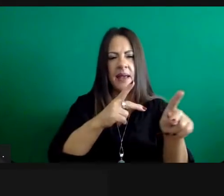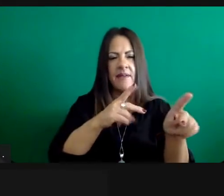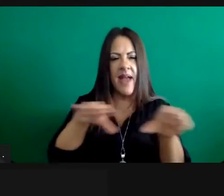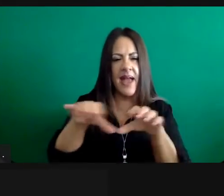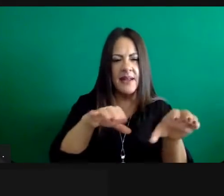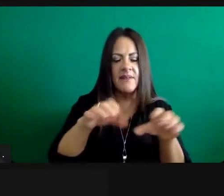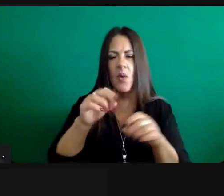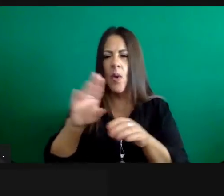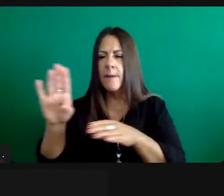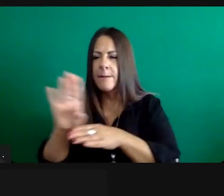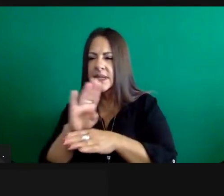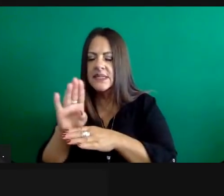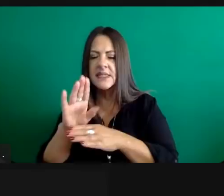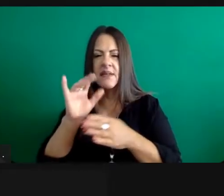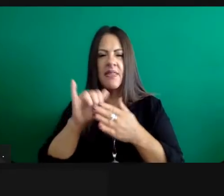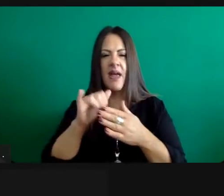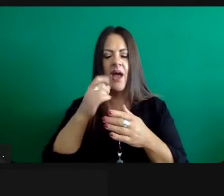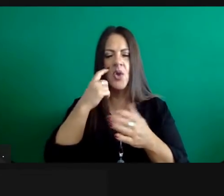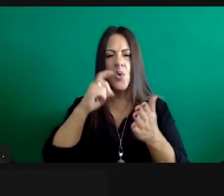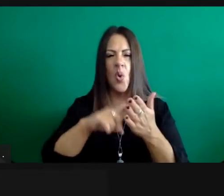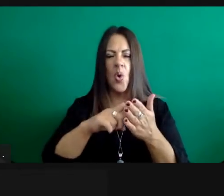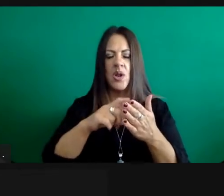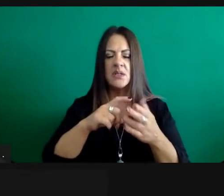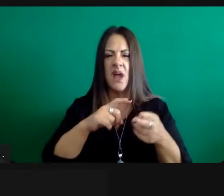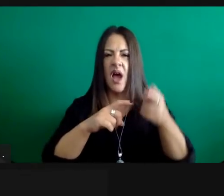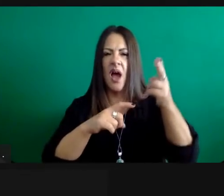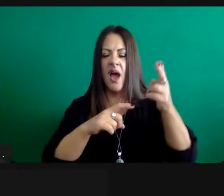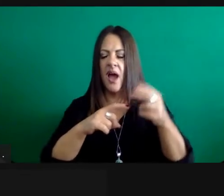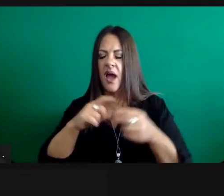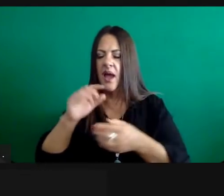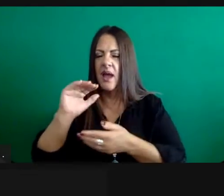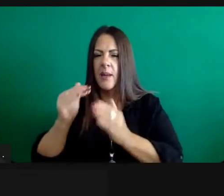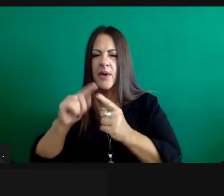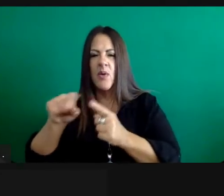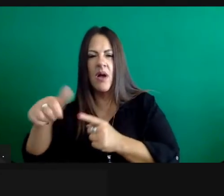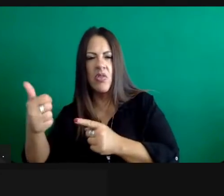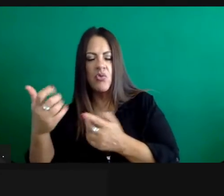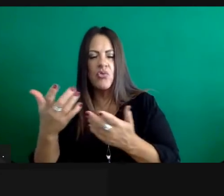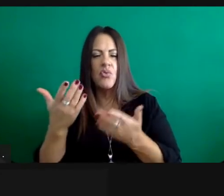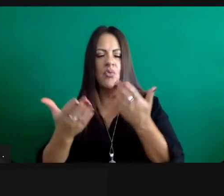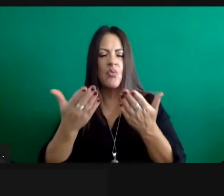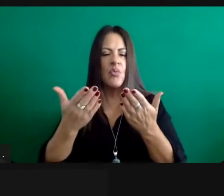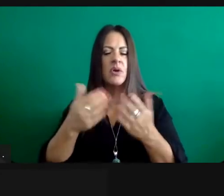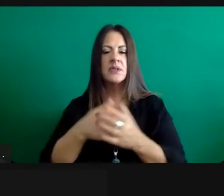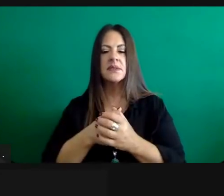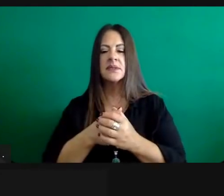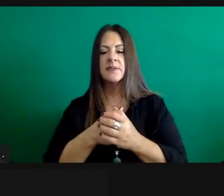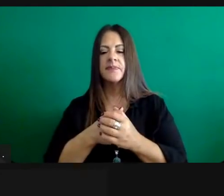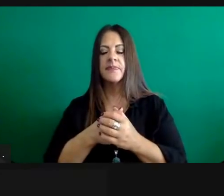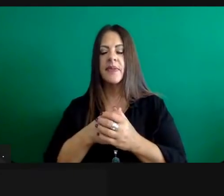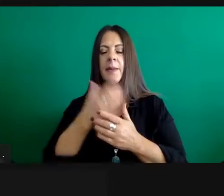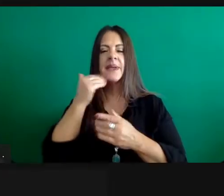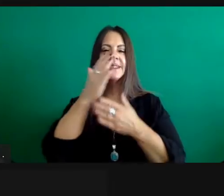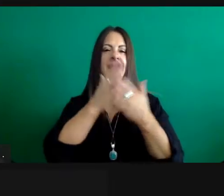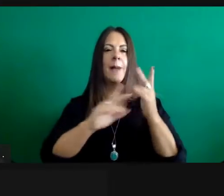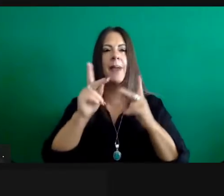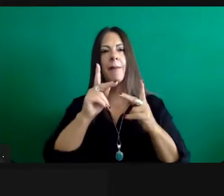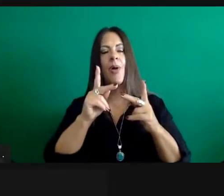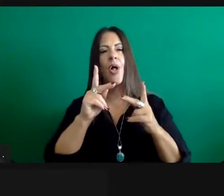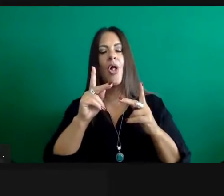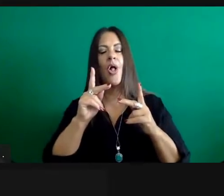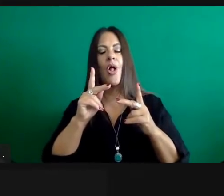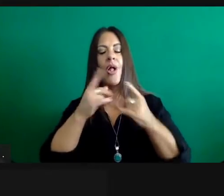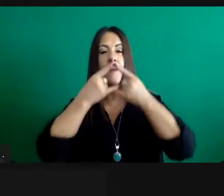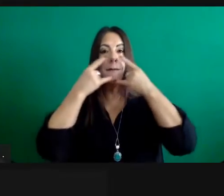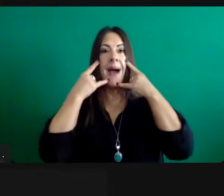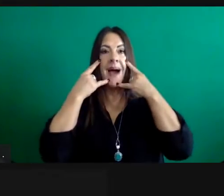different things. They often have the features that I just mentioned, that there are activities where masks come off, people spend time